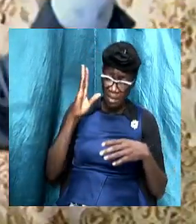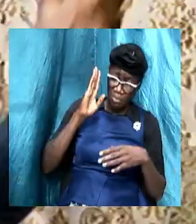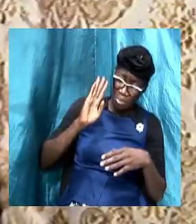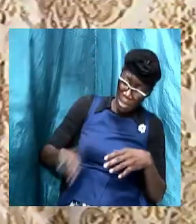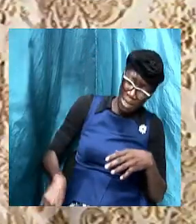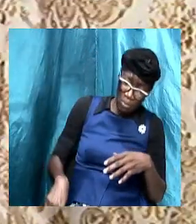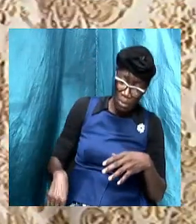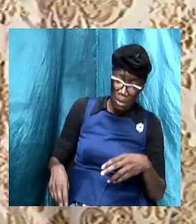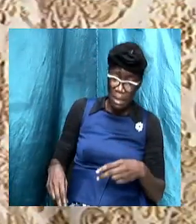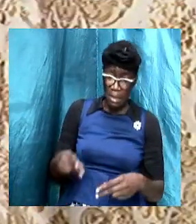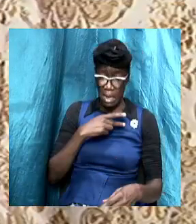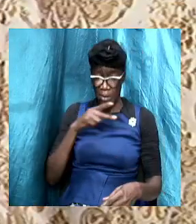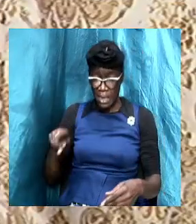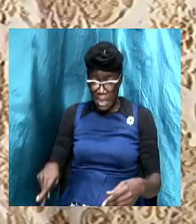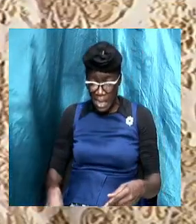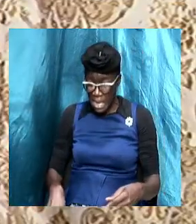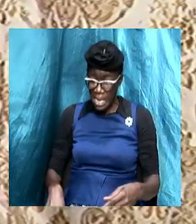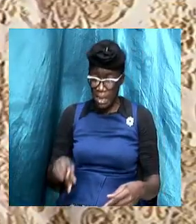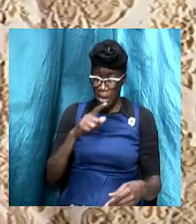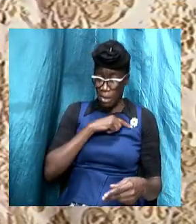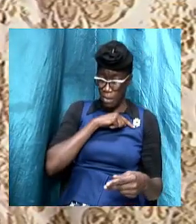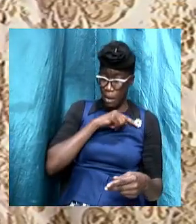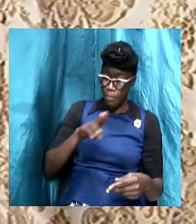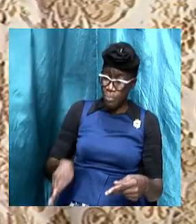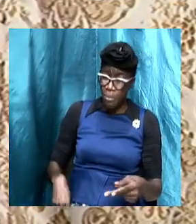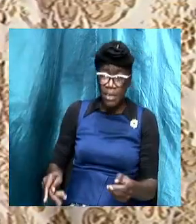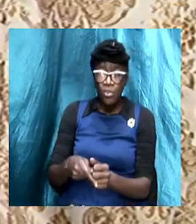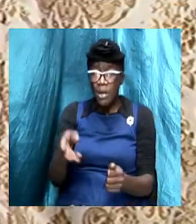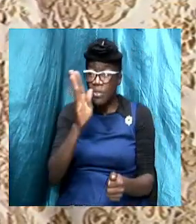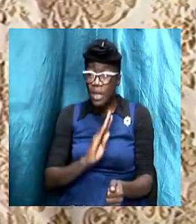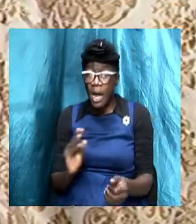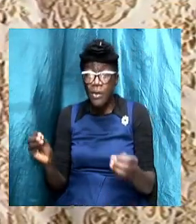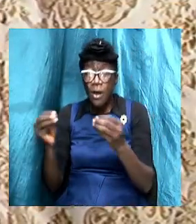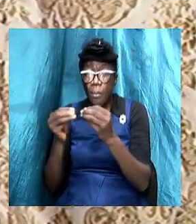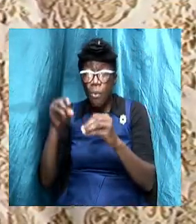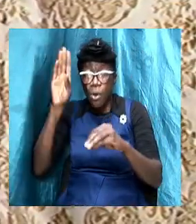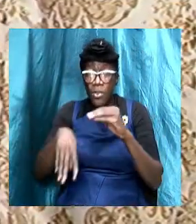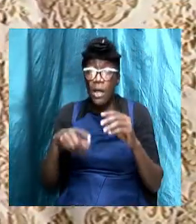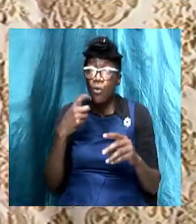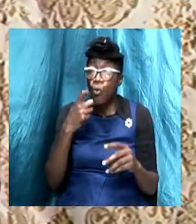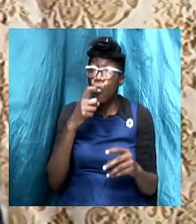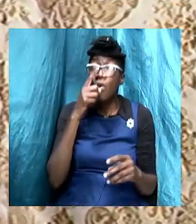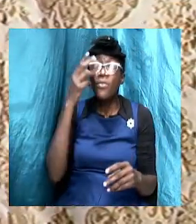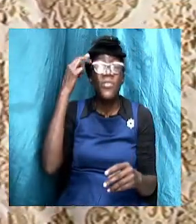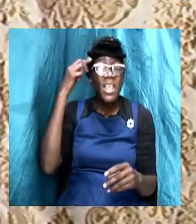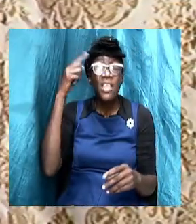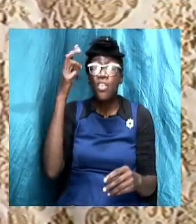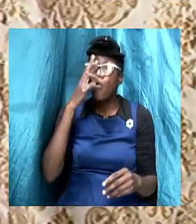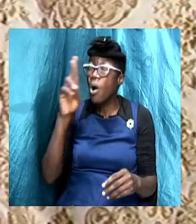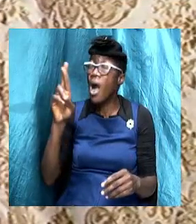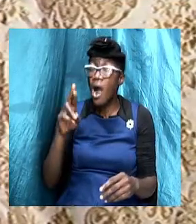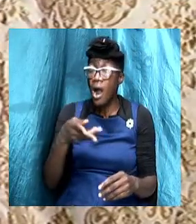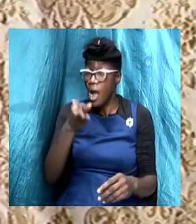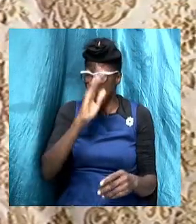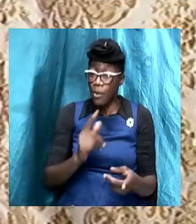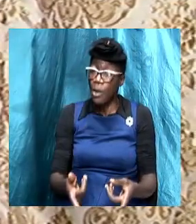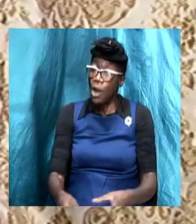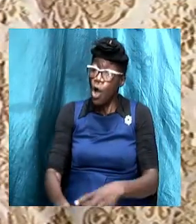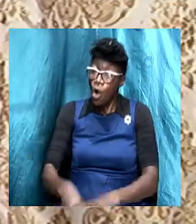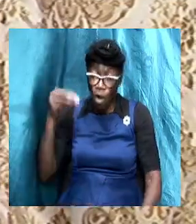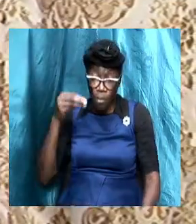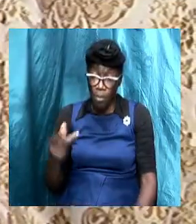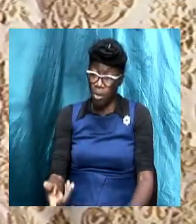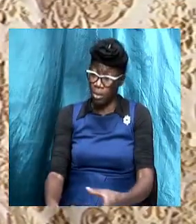in heavenly places in Christ Jesus. You're more than who you think you are. Amen. God will come out of his way to ensure that he sits